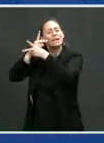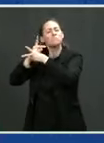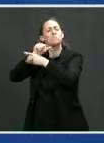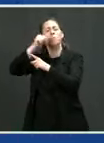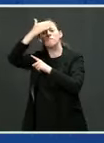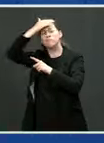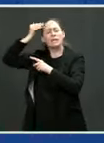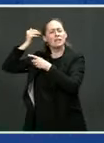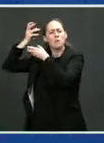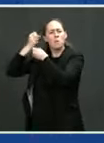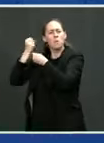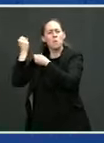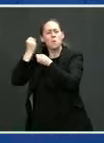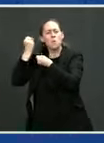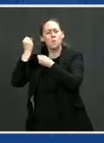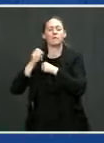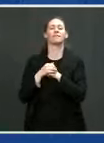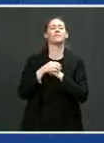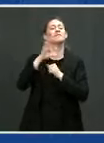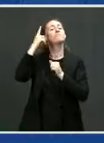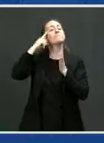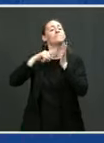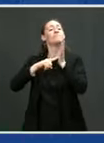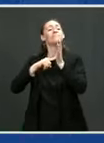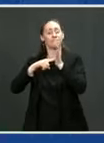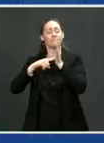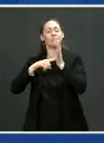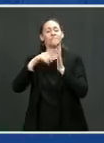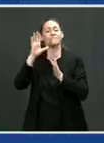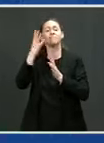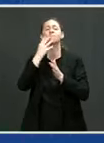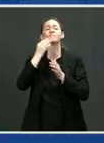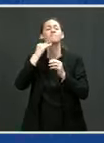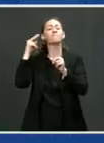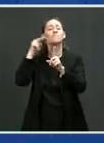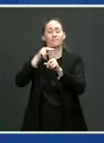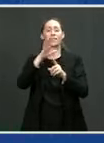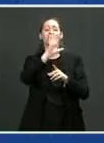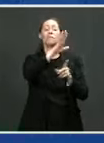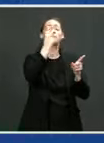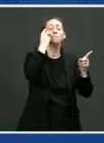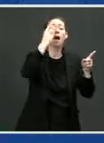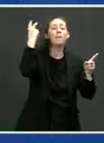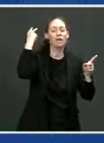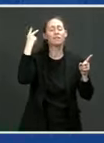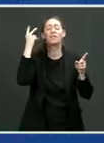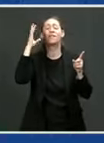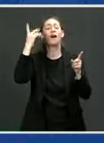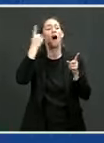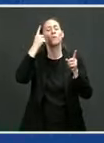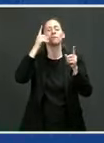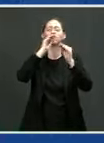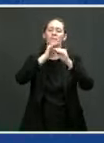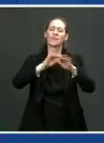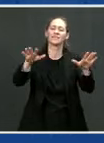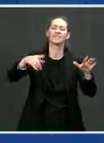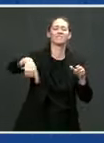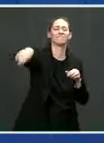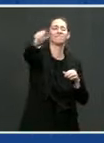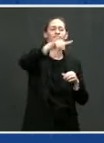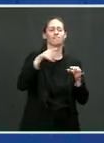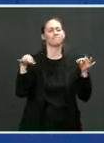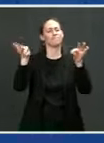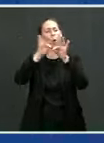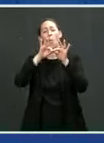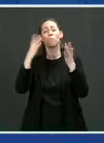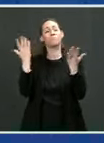say, may their memory be a blessing. A blessing is something we remember and share